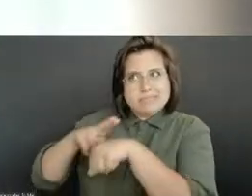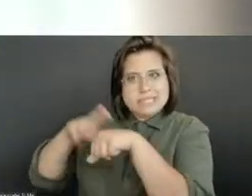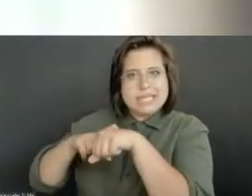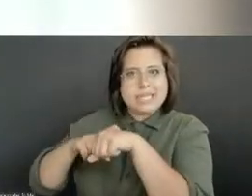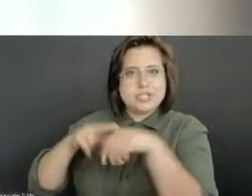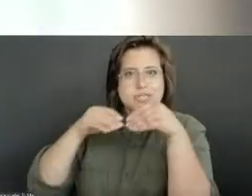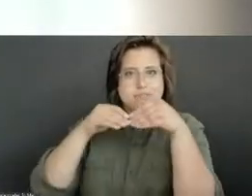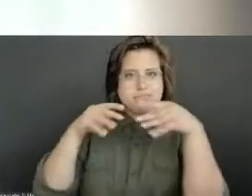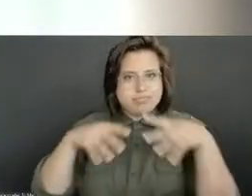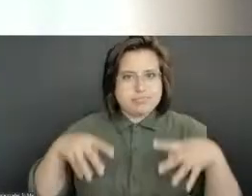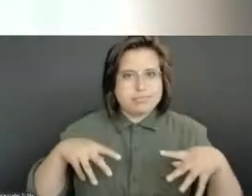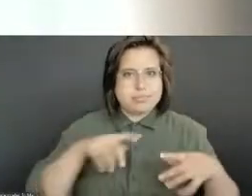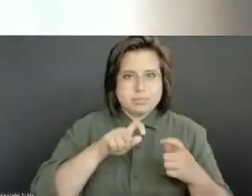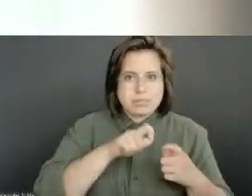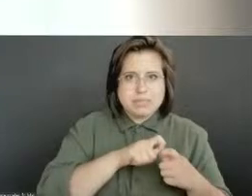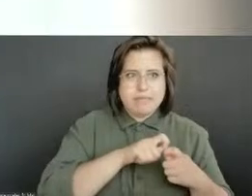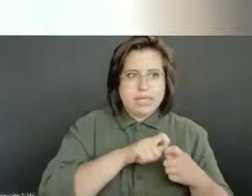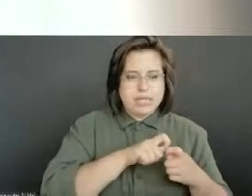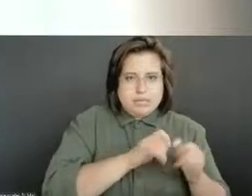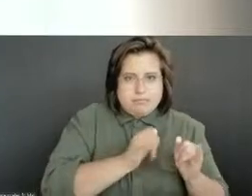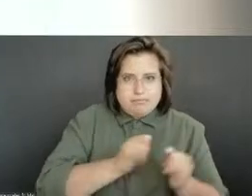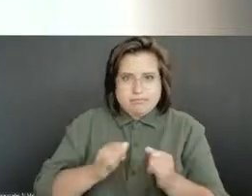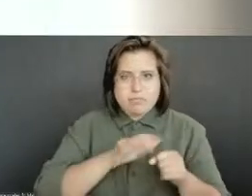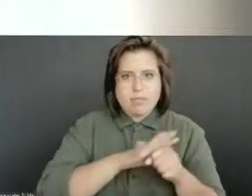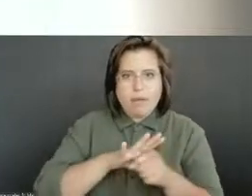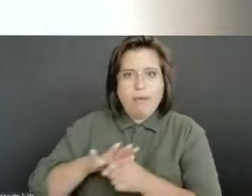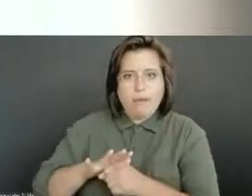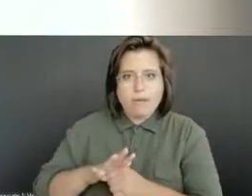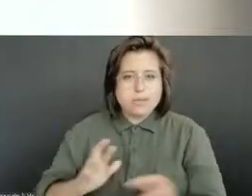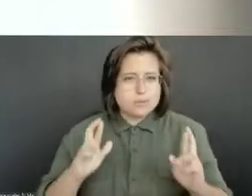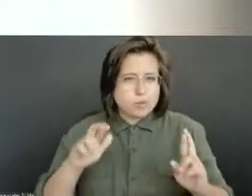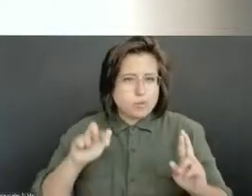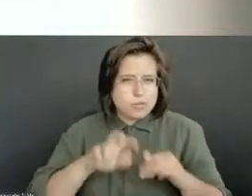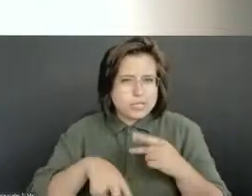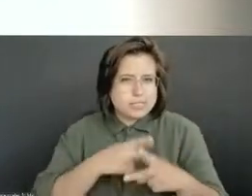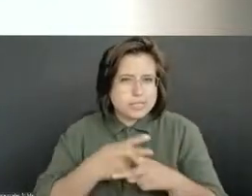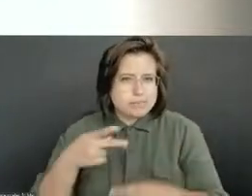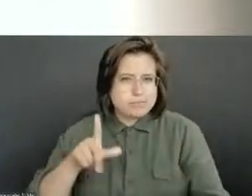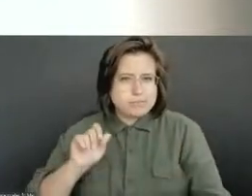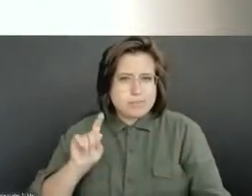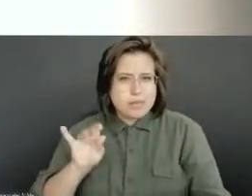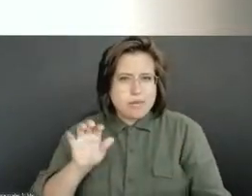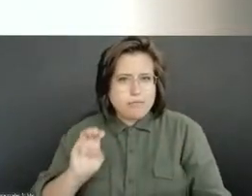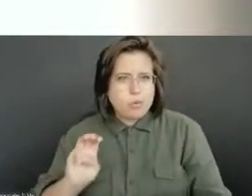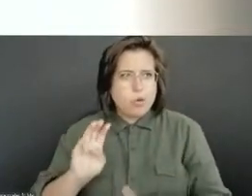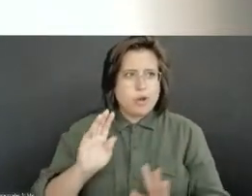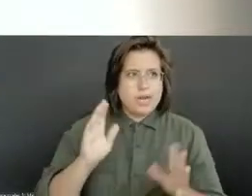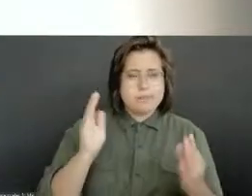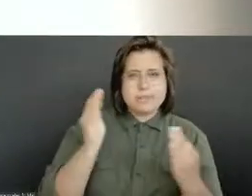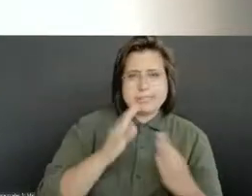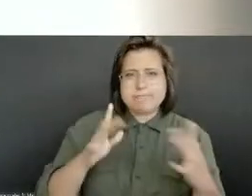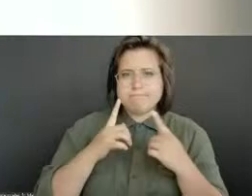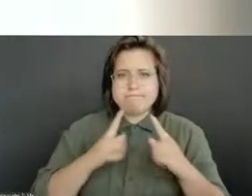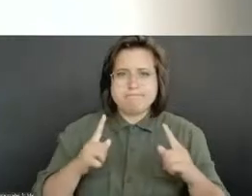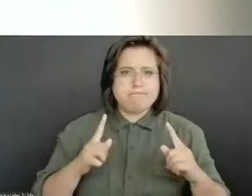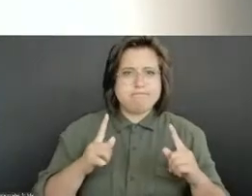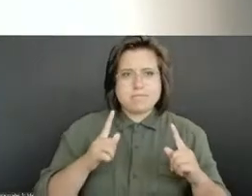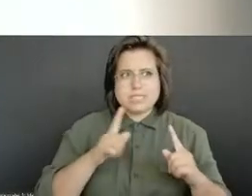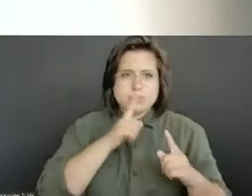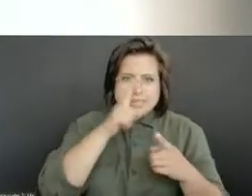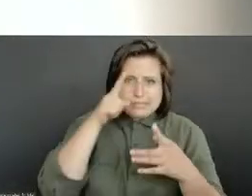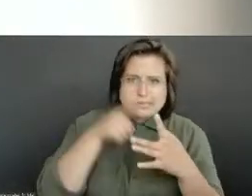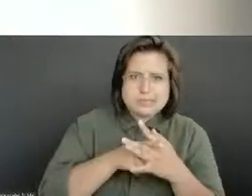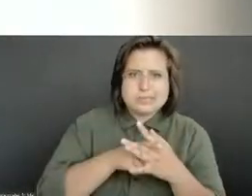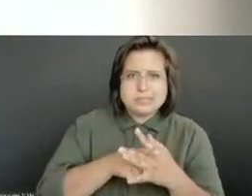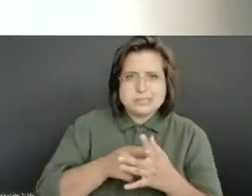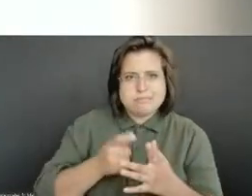county. I think and hope that these types of platforms are the types of things we can get for people to understand the context around them. I